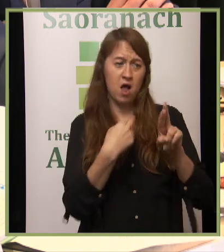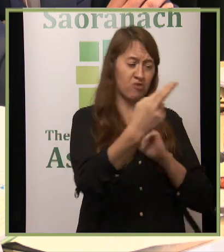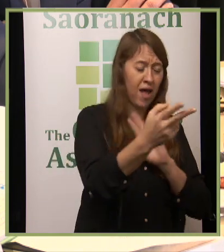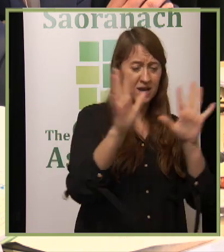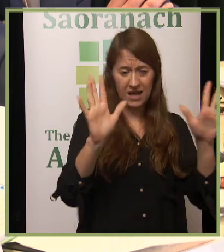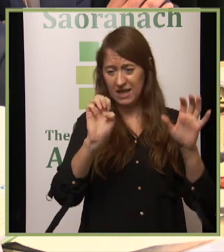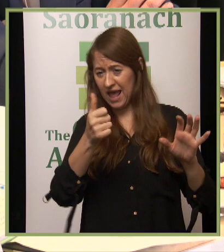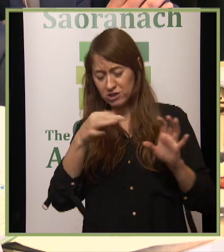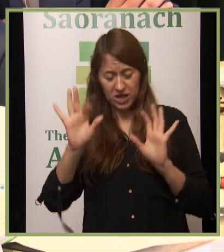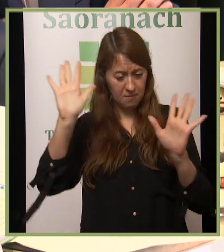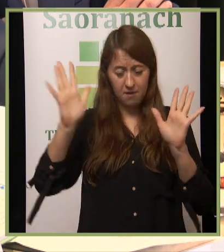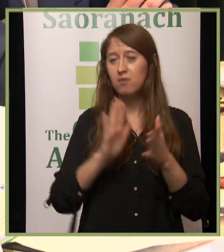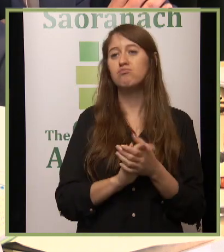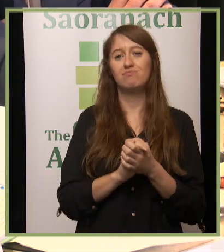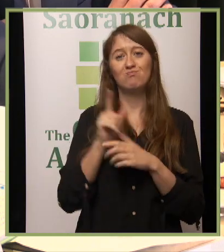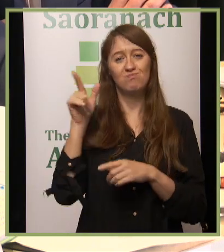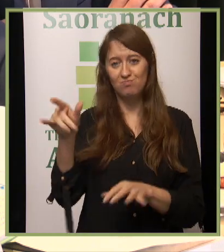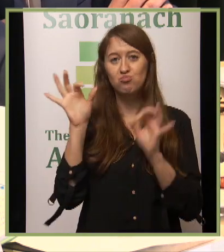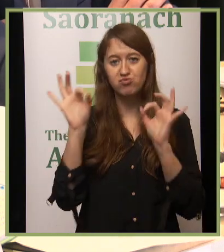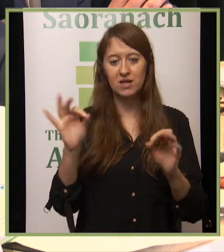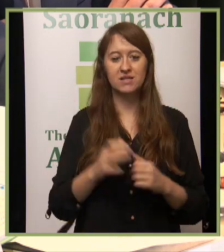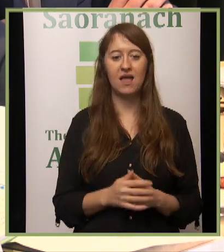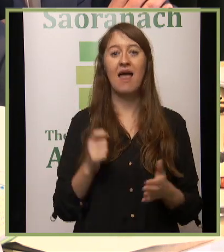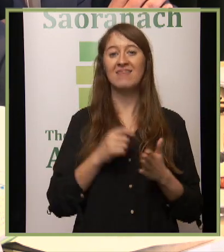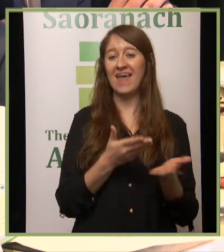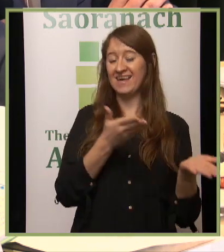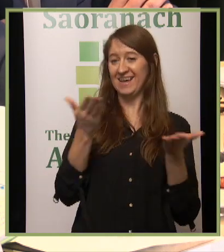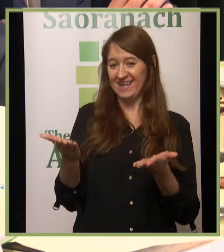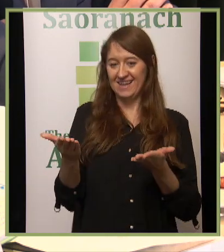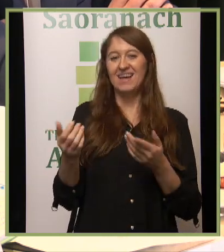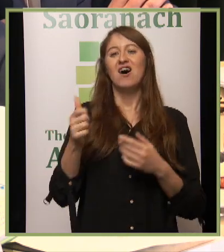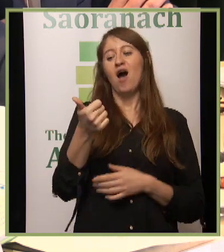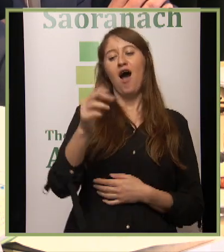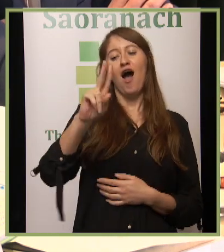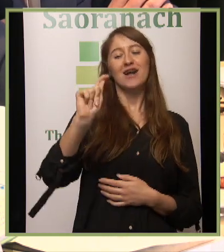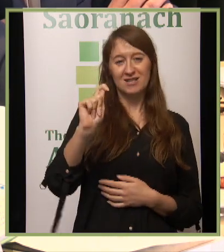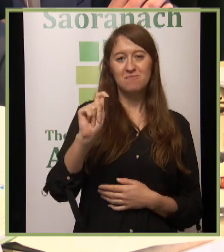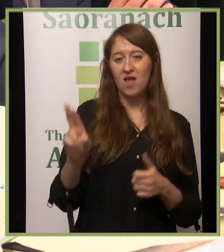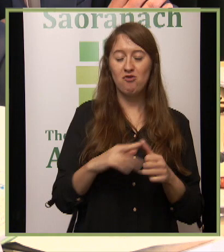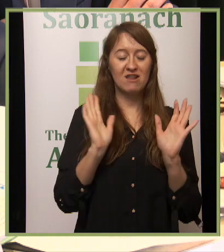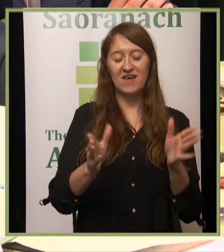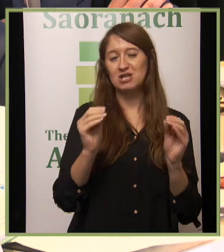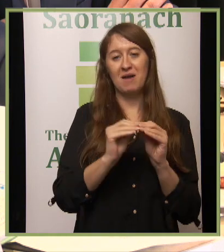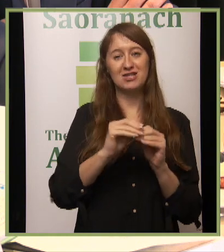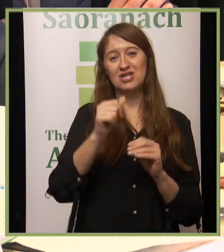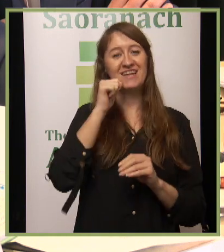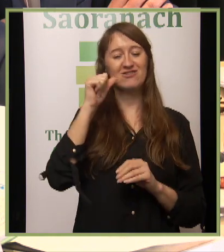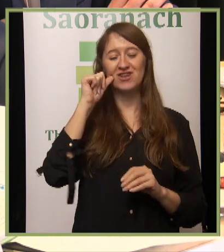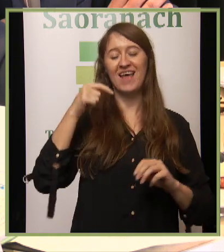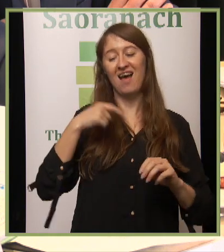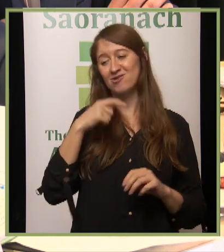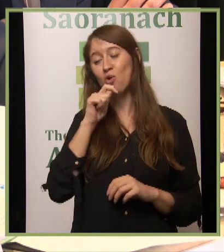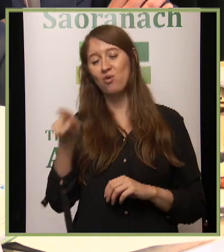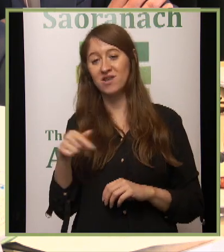EAG. Magnificent. Thank you. And then to Art. And I already said to Art last night, I'm going to be annoying you because